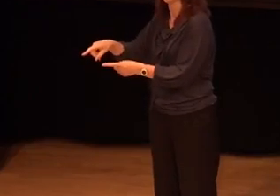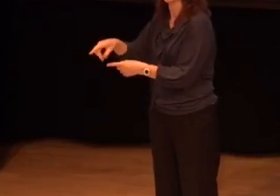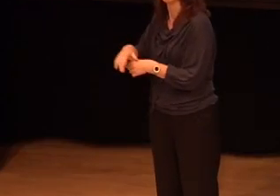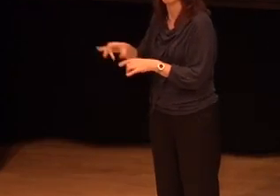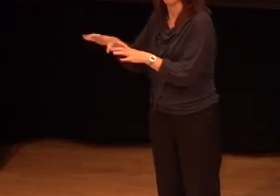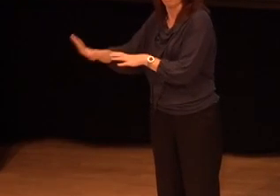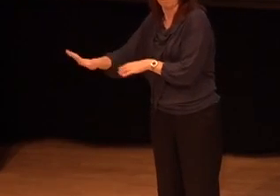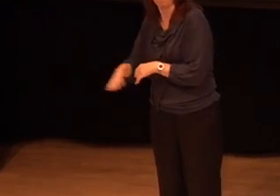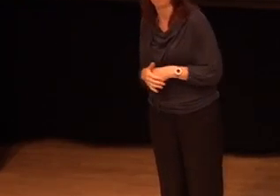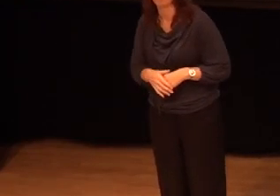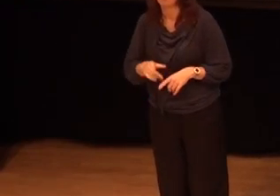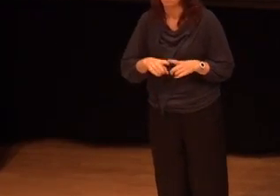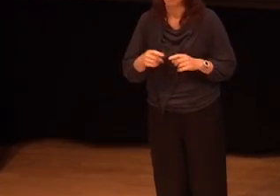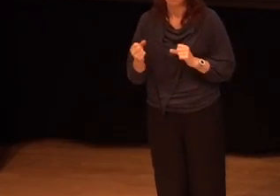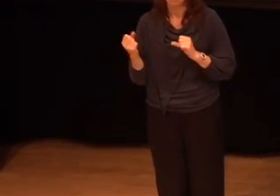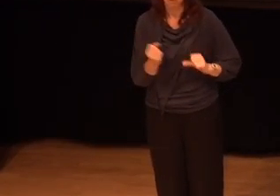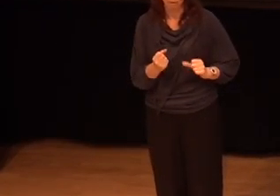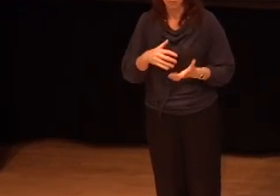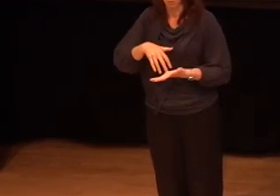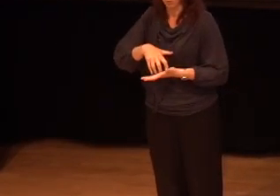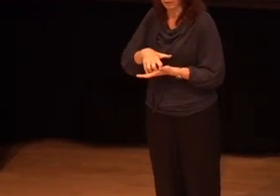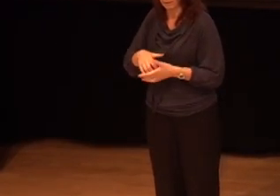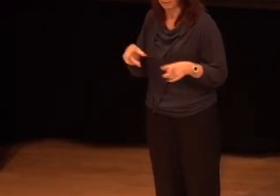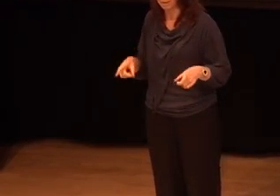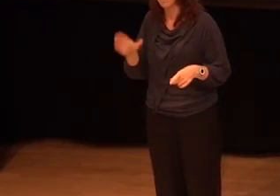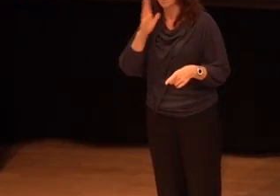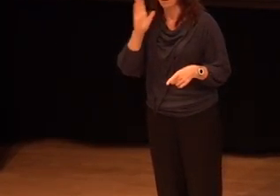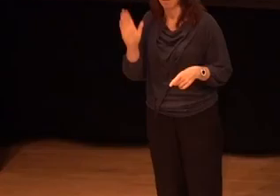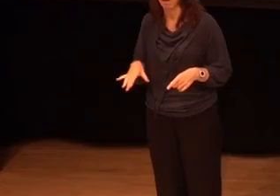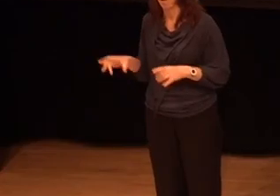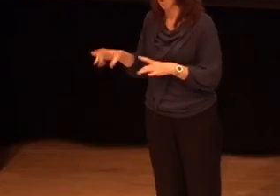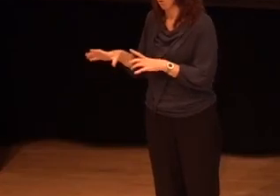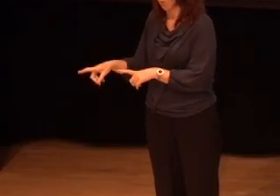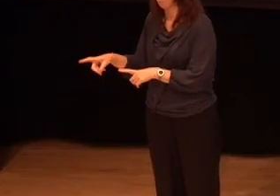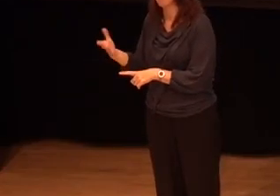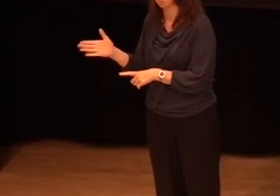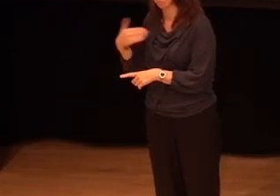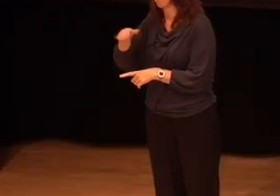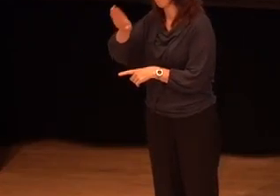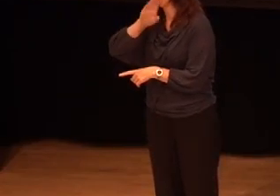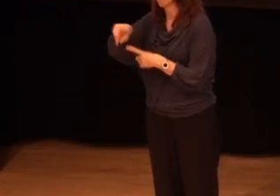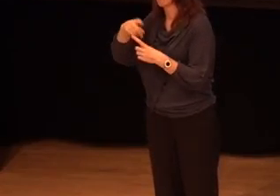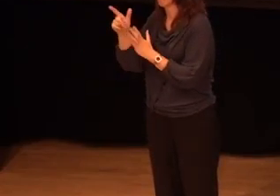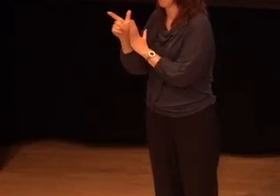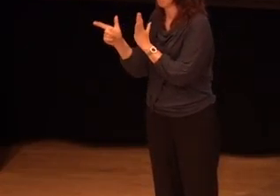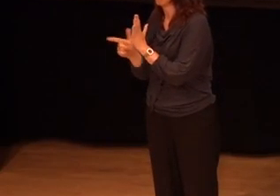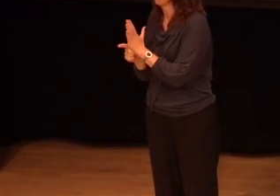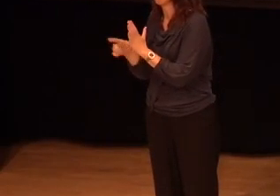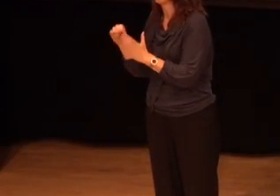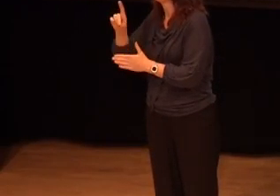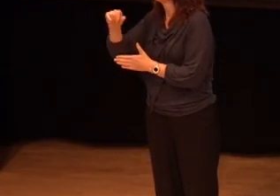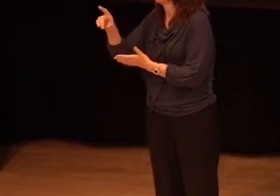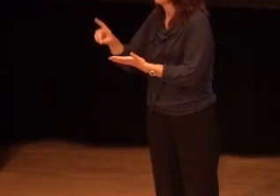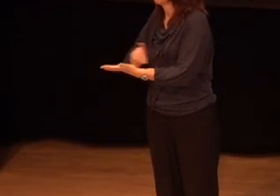And the strengths and weaknesses, I think, certainly I know in Australia there's a lot of frustration about our legislation, our Disability Discrimination